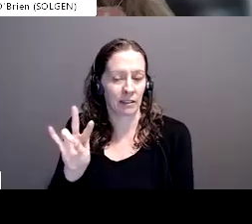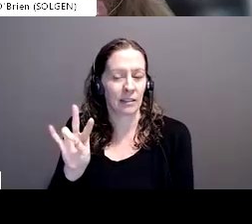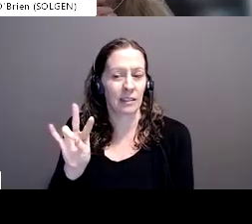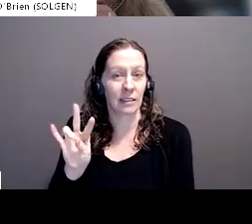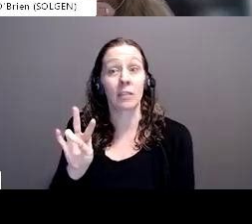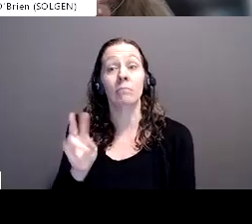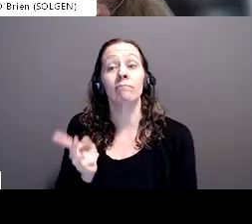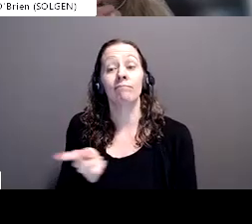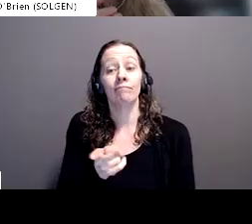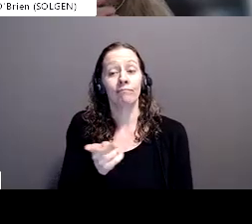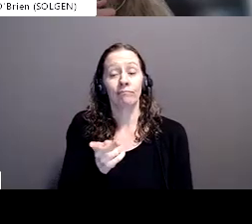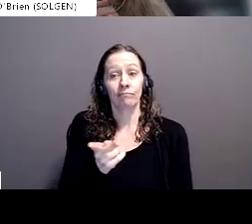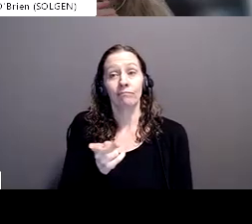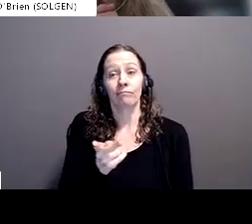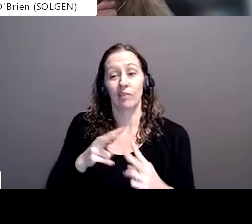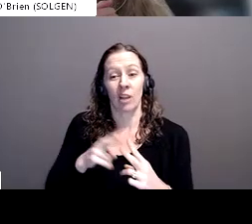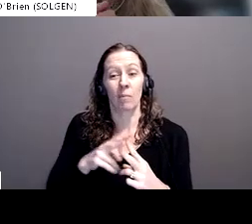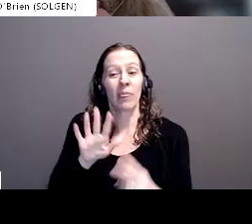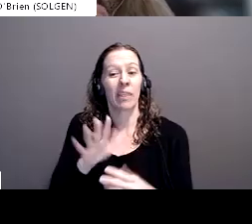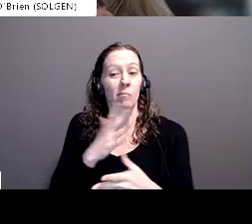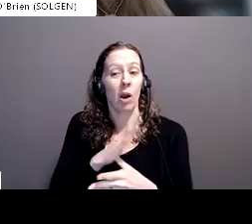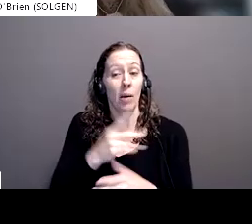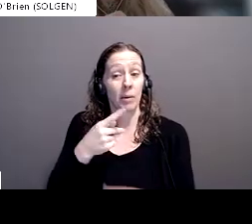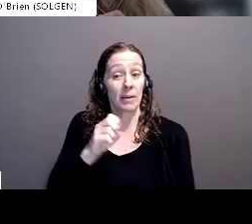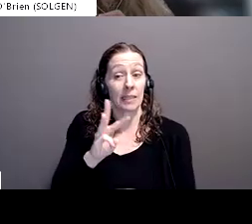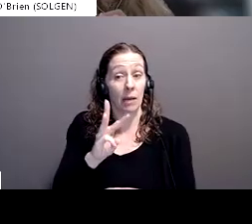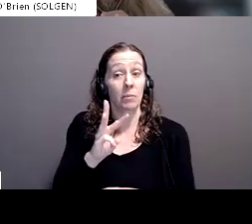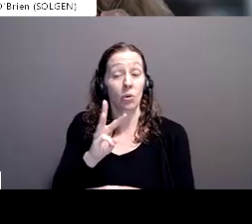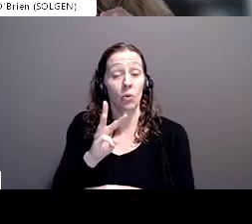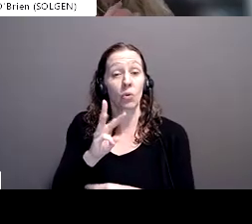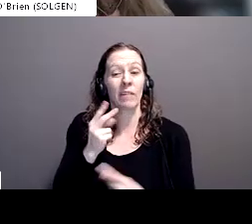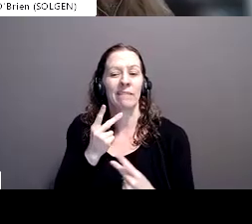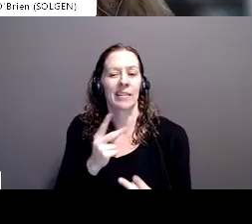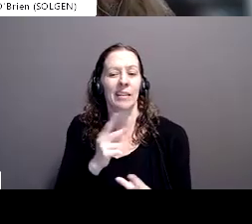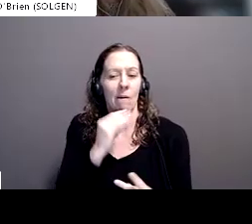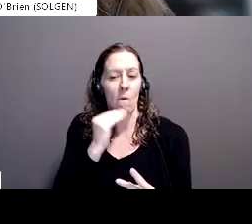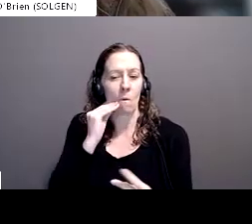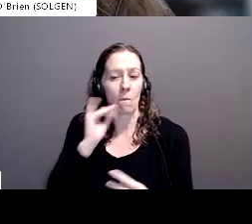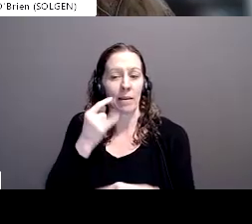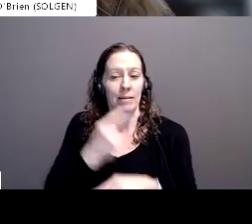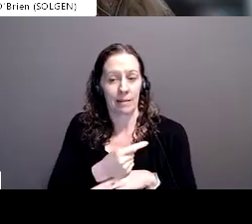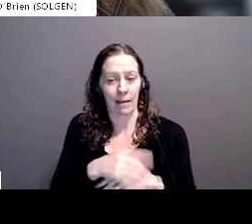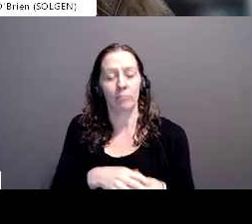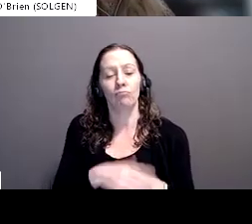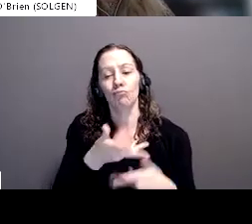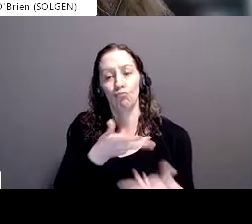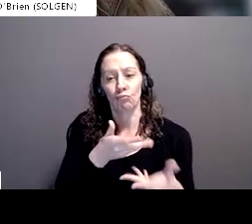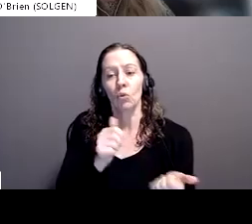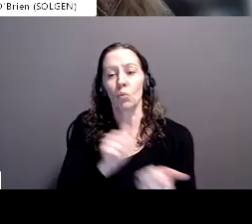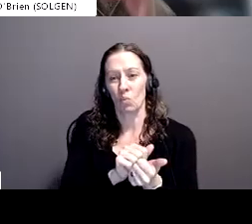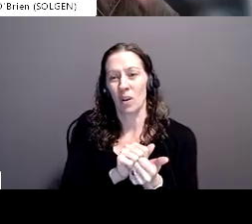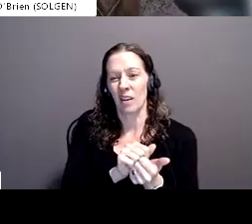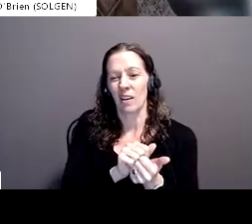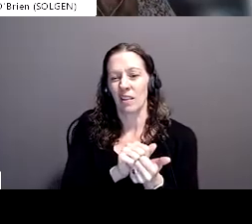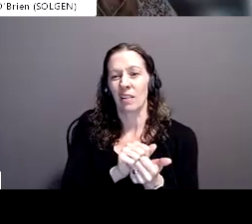couple's primary PSW was at their trailer that day and spoke to Mrs. Ryan, and Mrs. Ryan